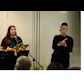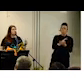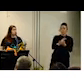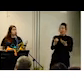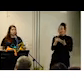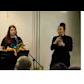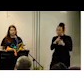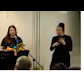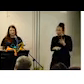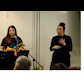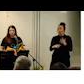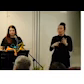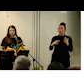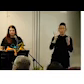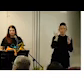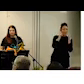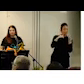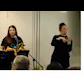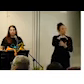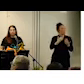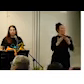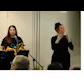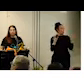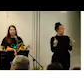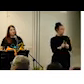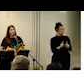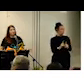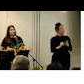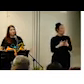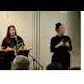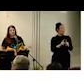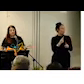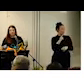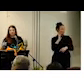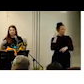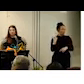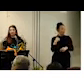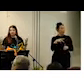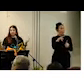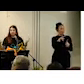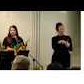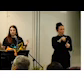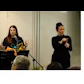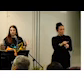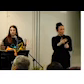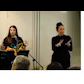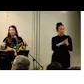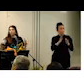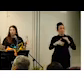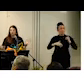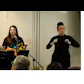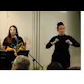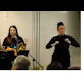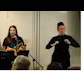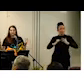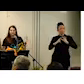or anxiety, social or generalized. And so, again, like I said, autism is diagnosed behaviorally based on 2